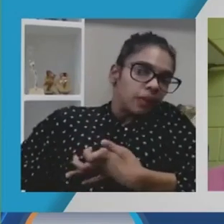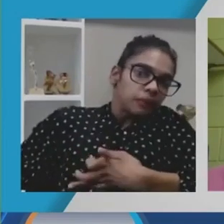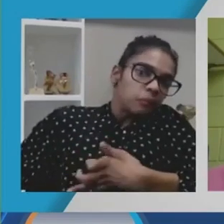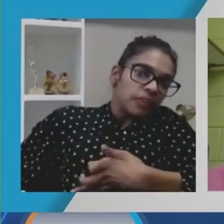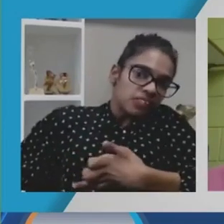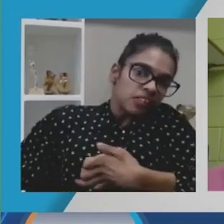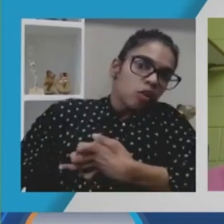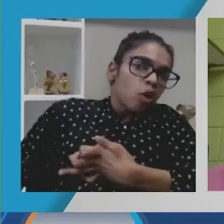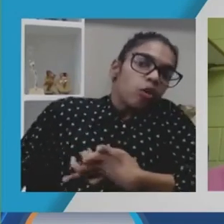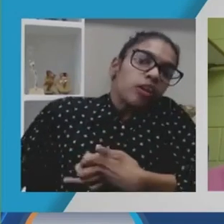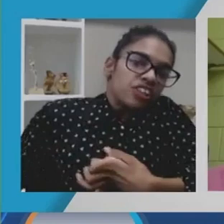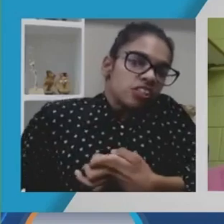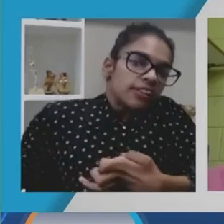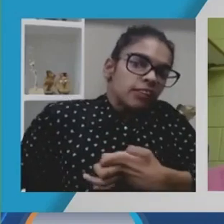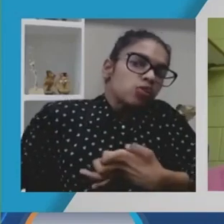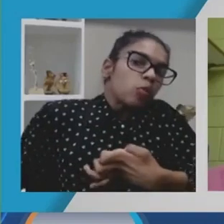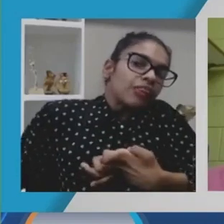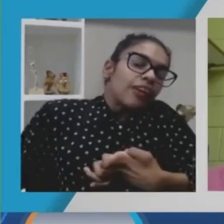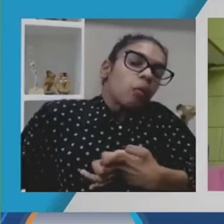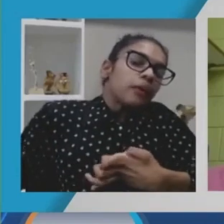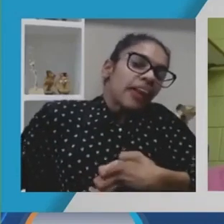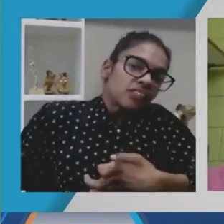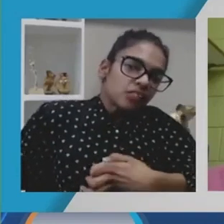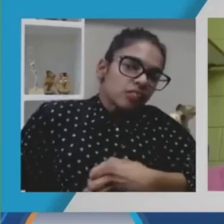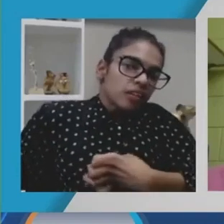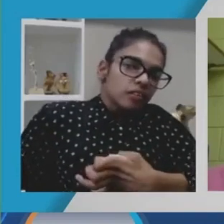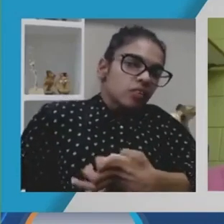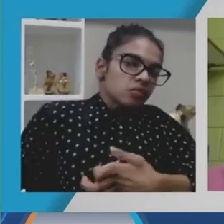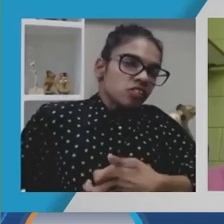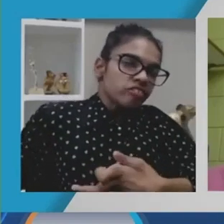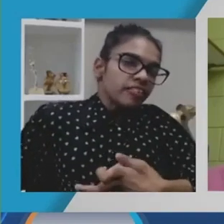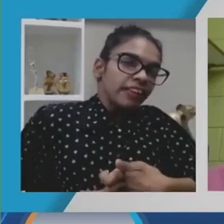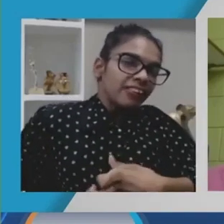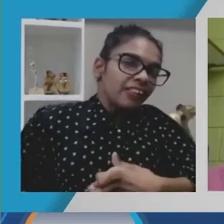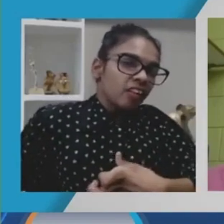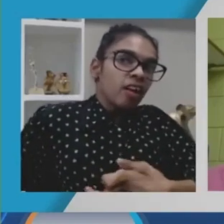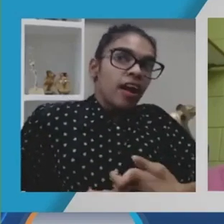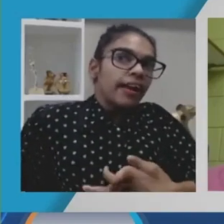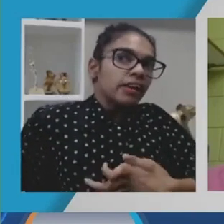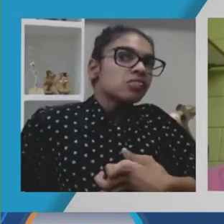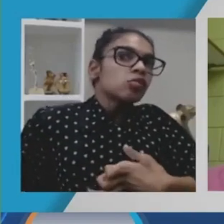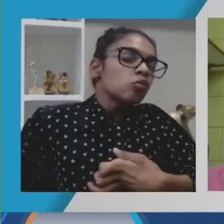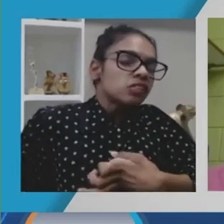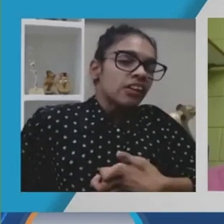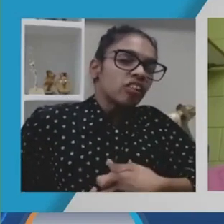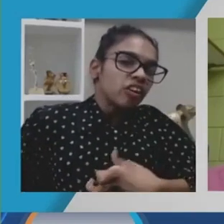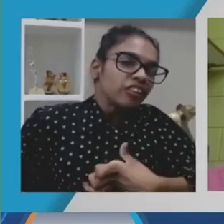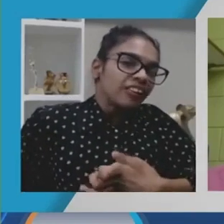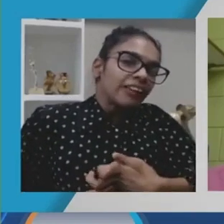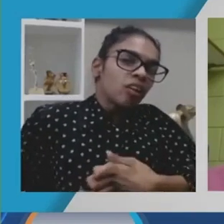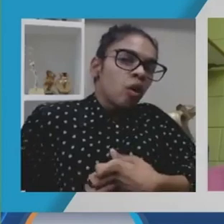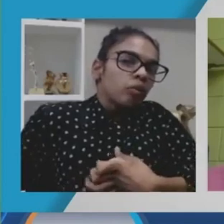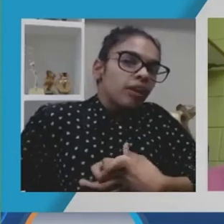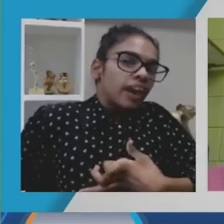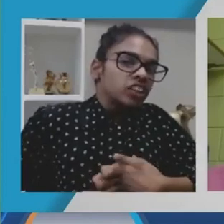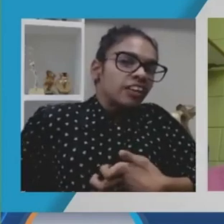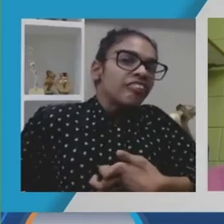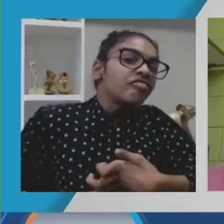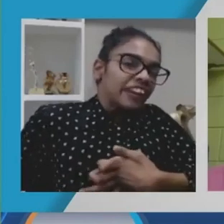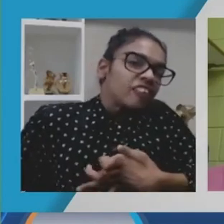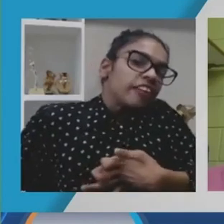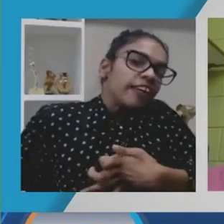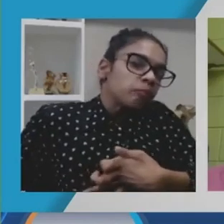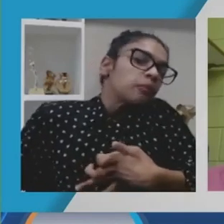to be implemented or legislated. So what are your plans in terms of getting it, I guess, to those in authority that would